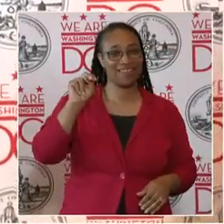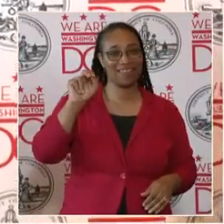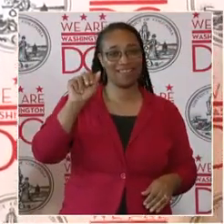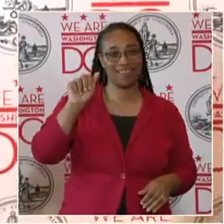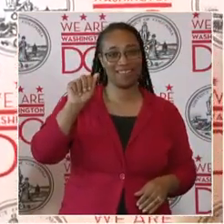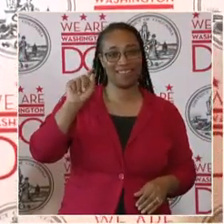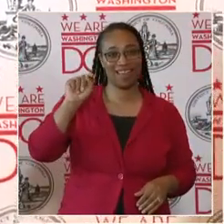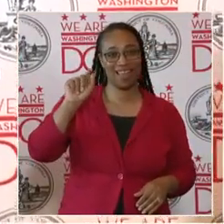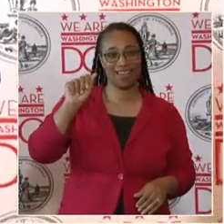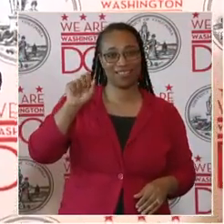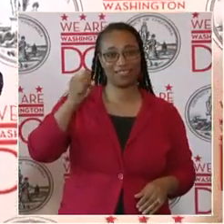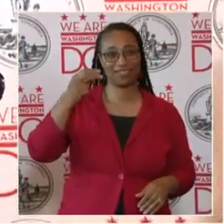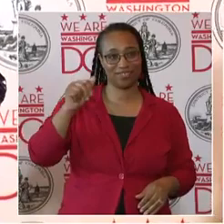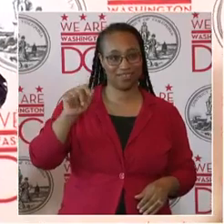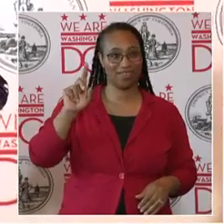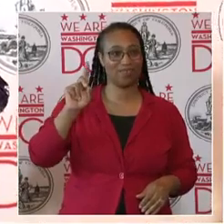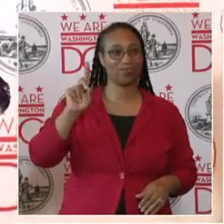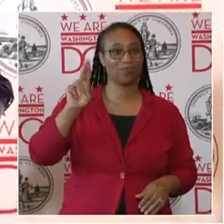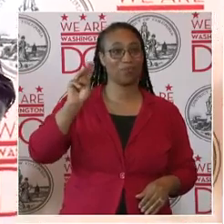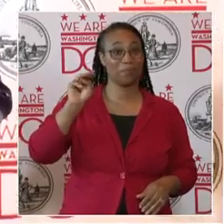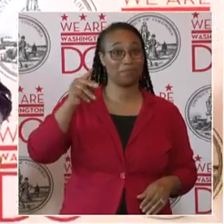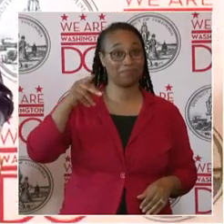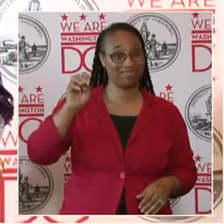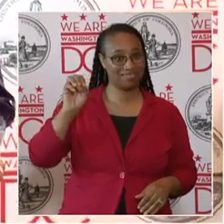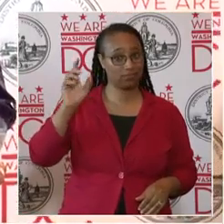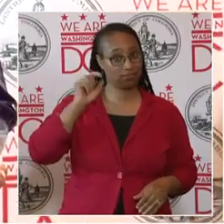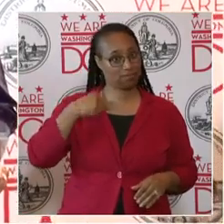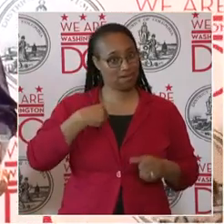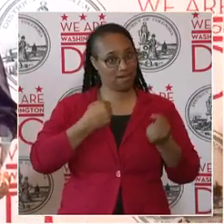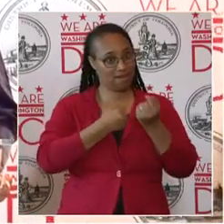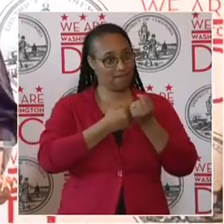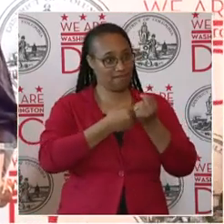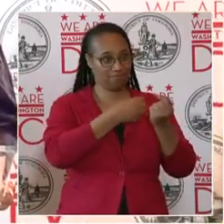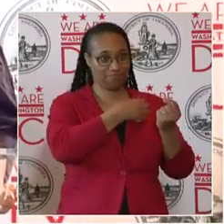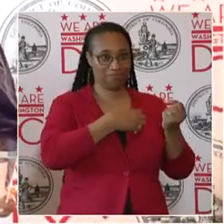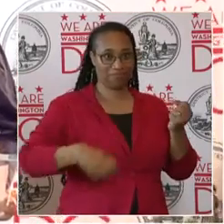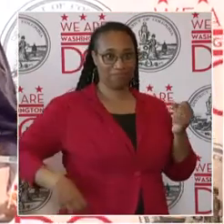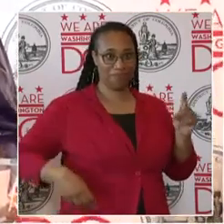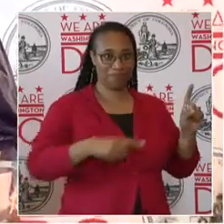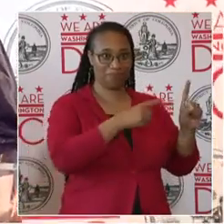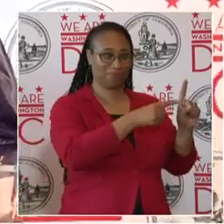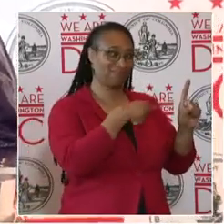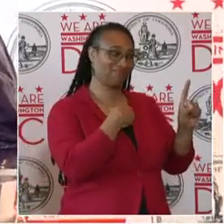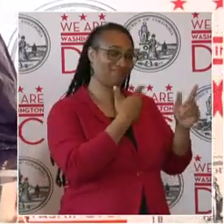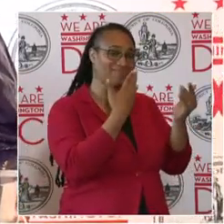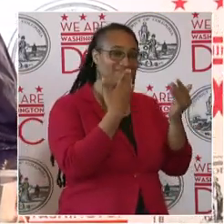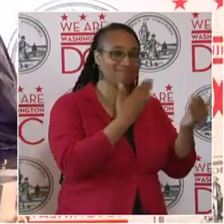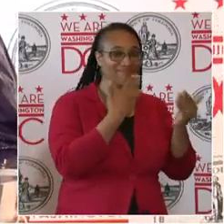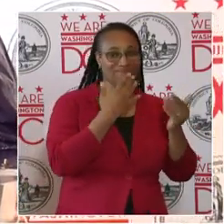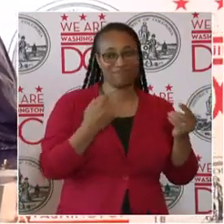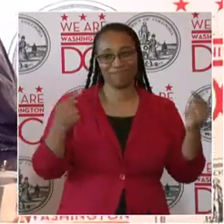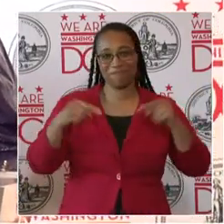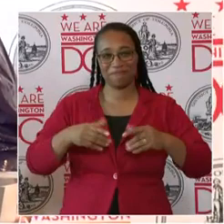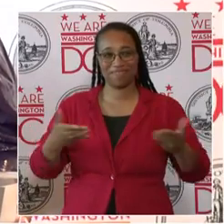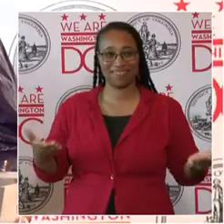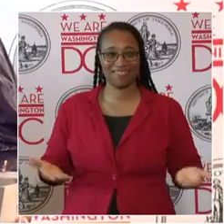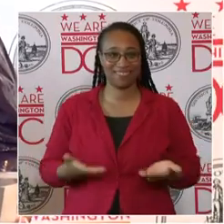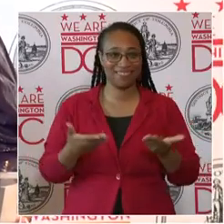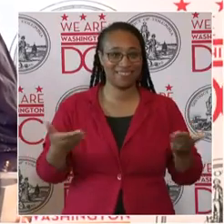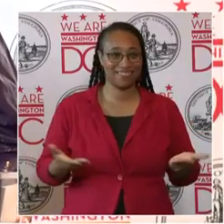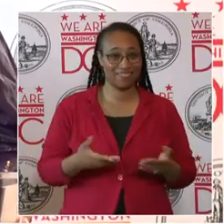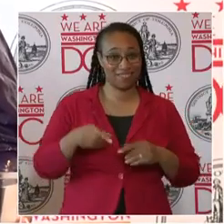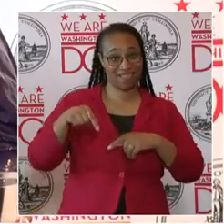of Women's Policy and Initiatives. Thank you for being with us today. MOPI is here to celebrate women who have